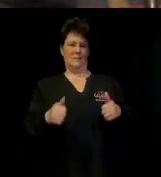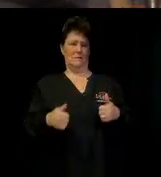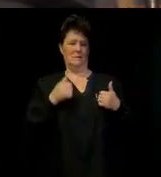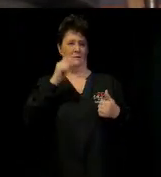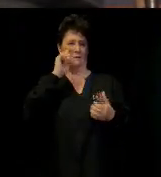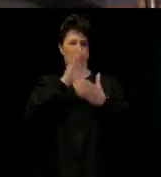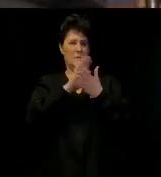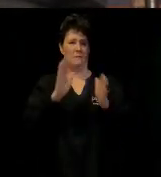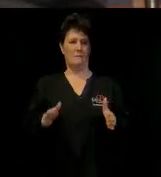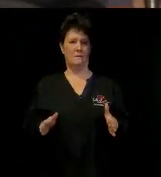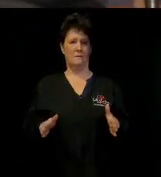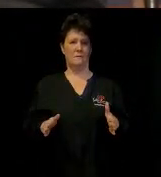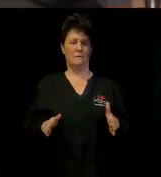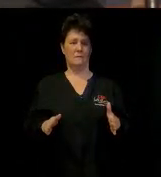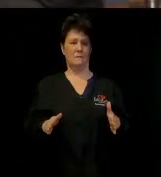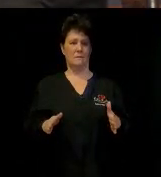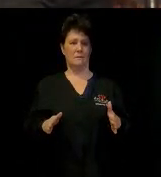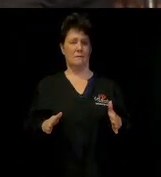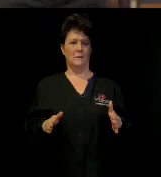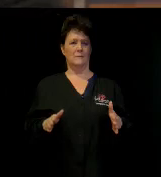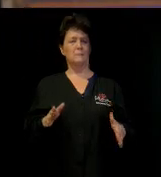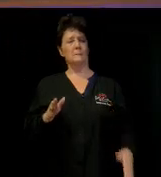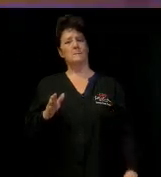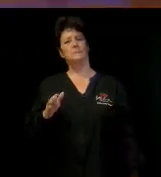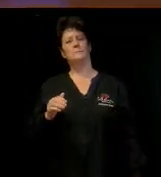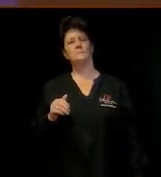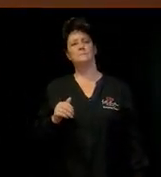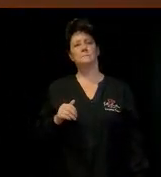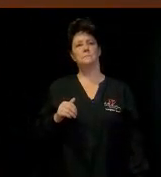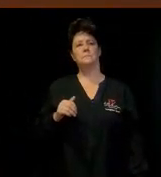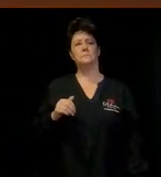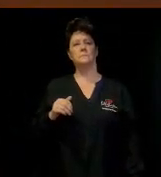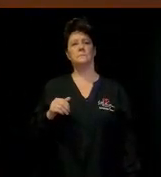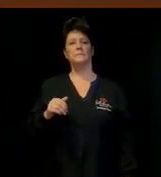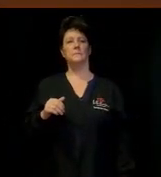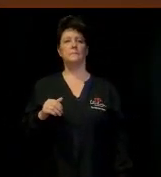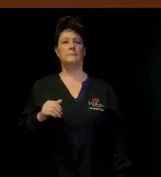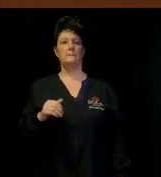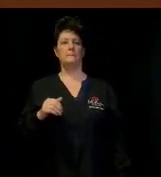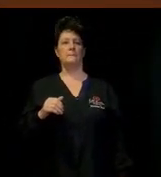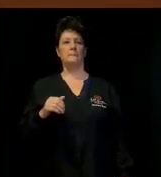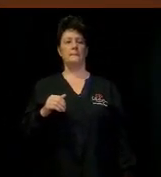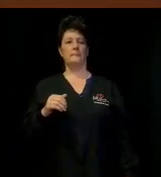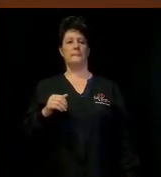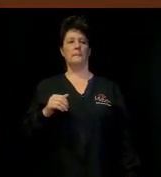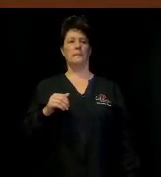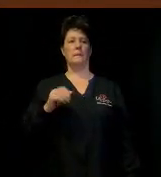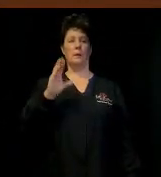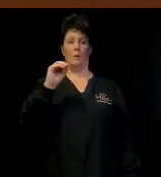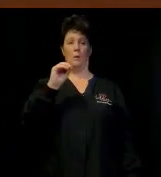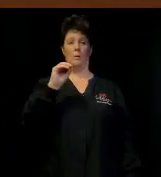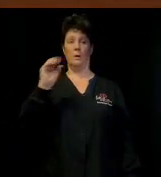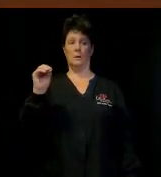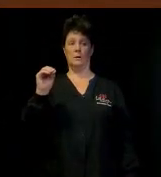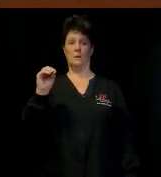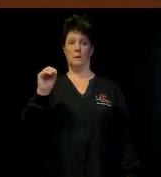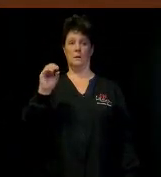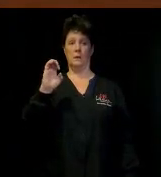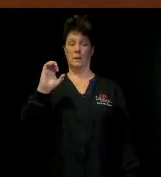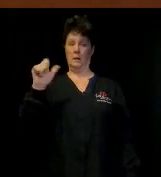where do you get this stuff from? Well, here's an acronym for you. OODA loop.